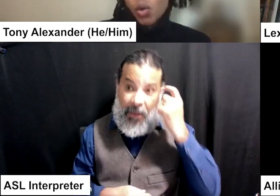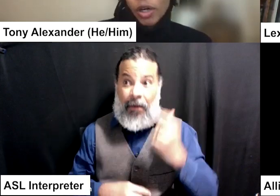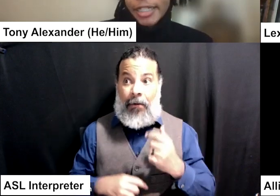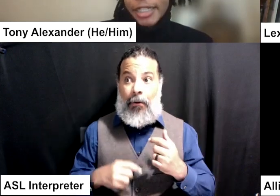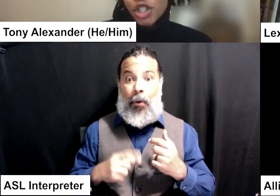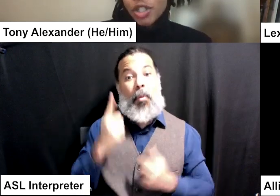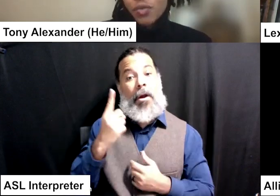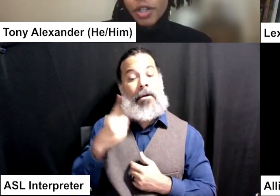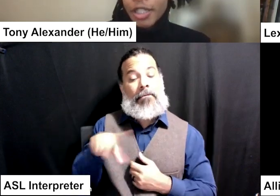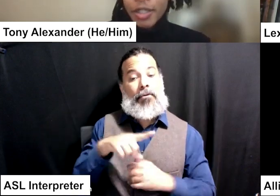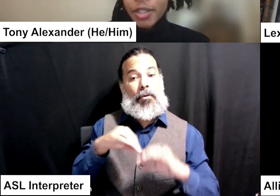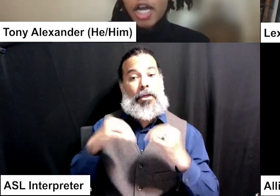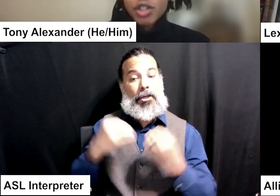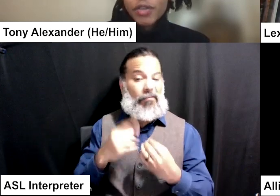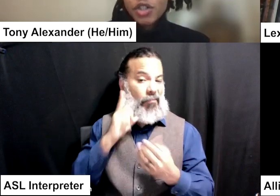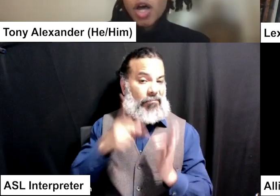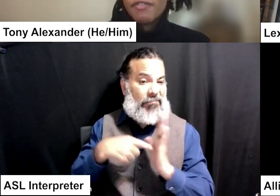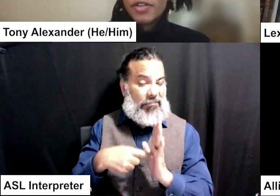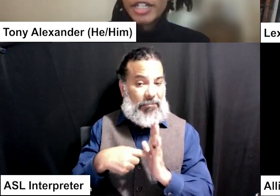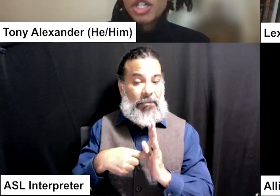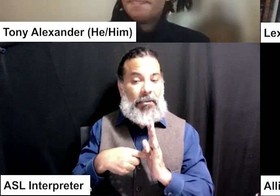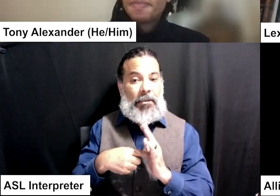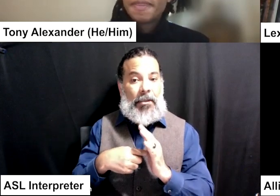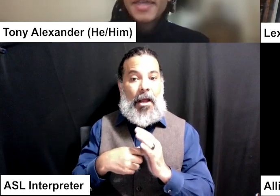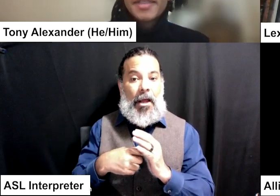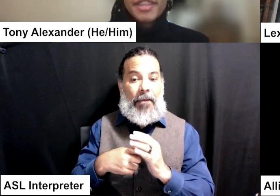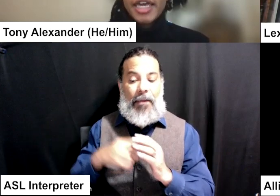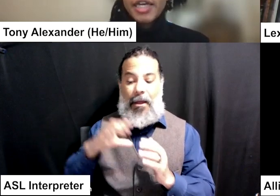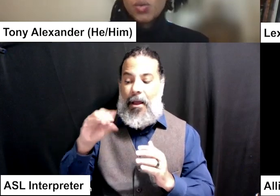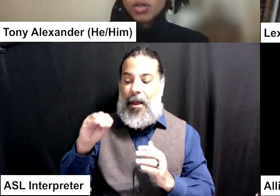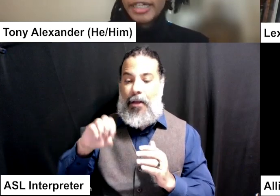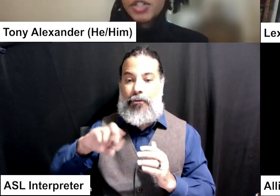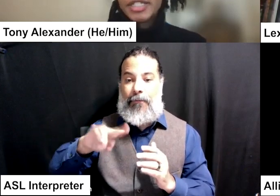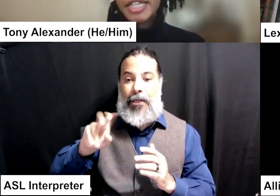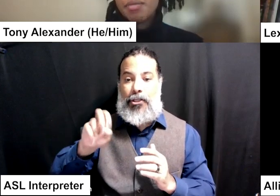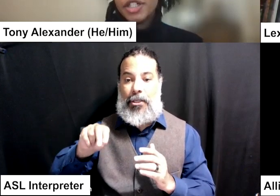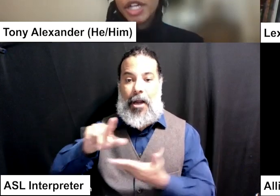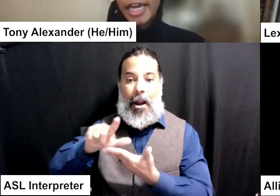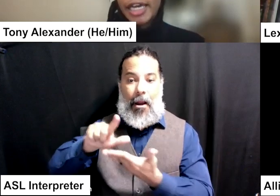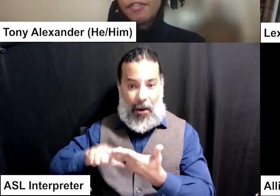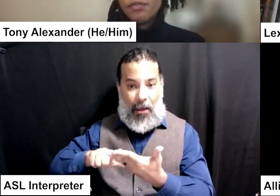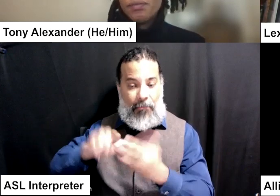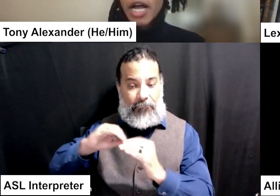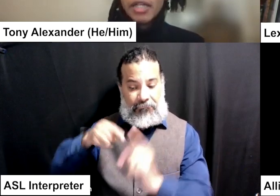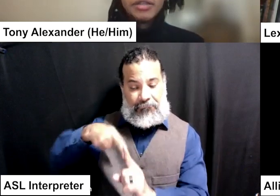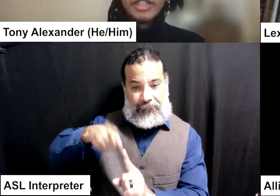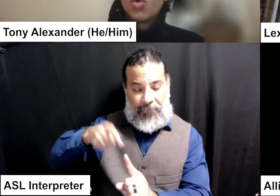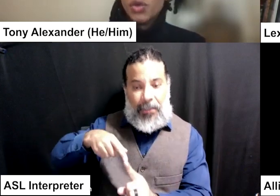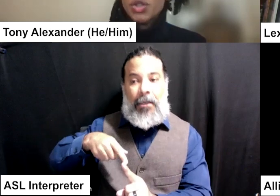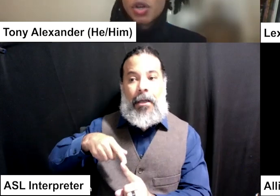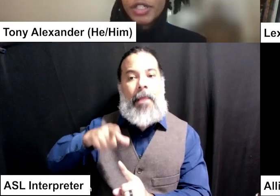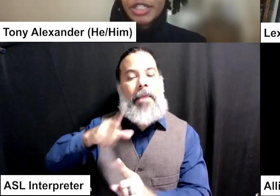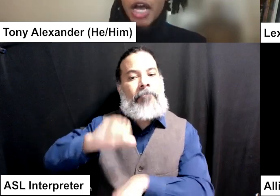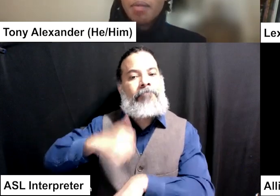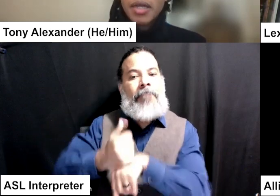the organizations, for instance, Conservation Law Foundation, they were looking to establish a legal